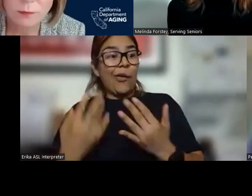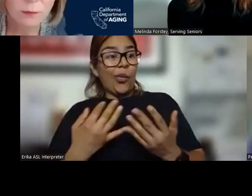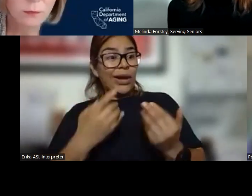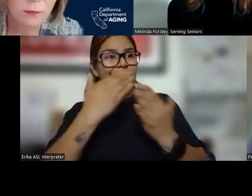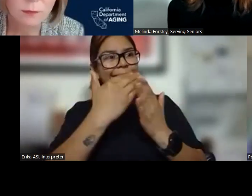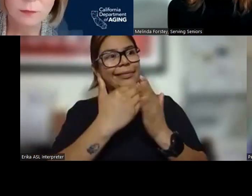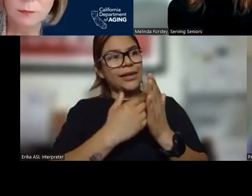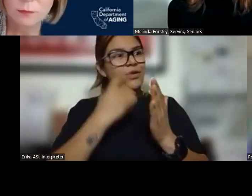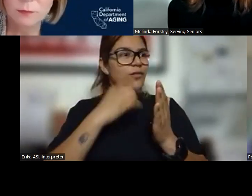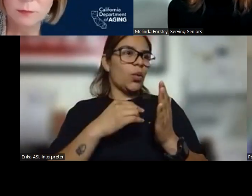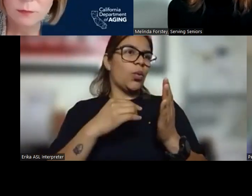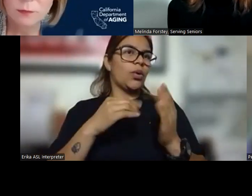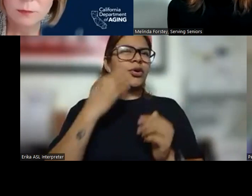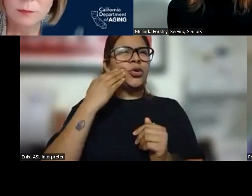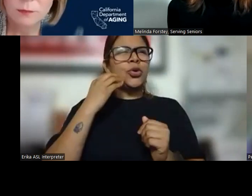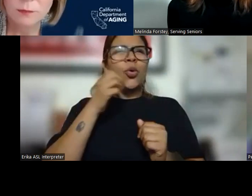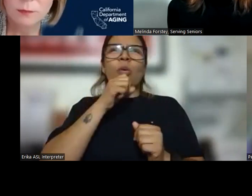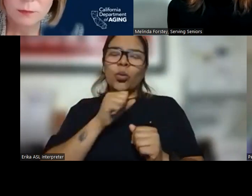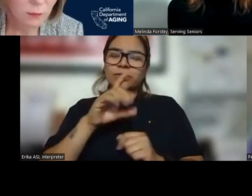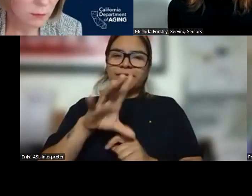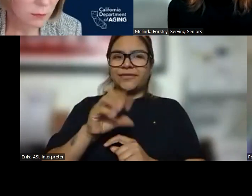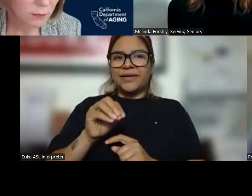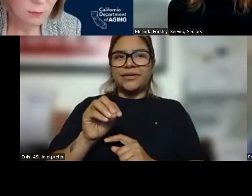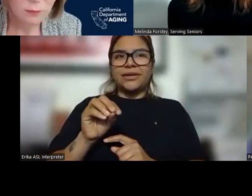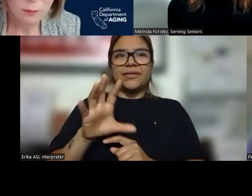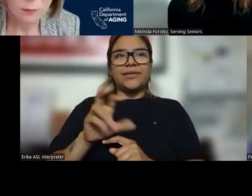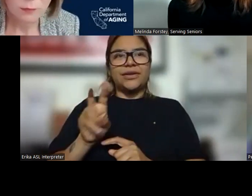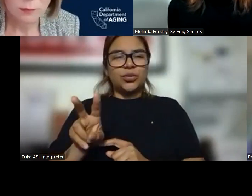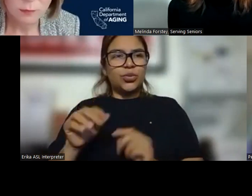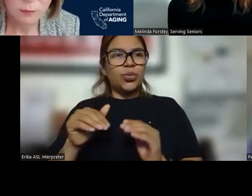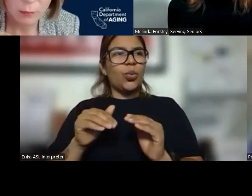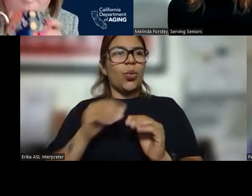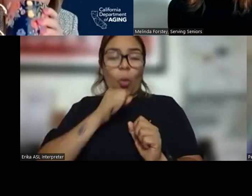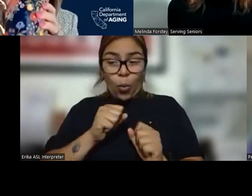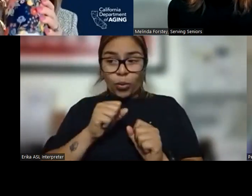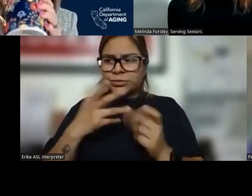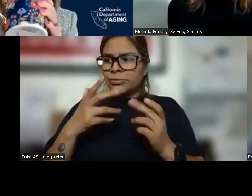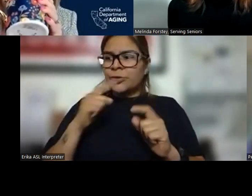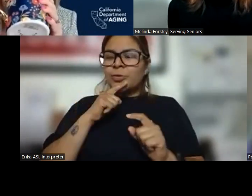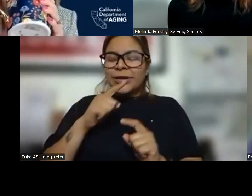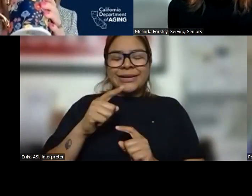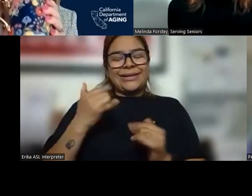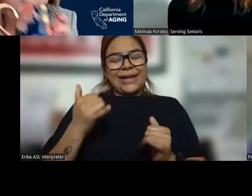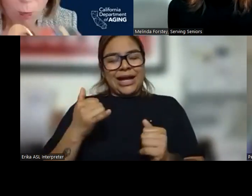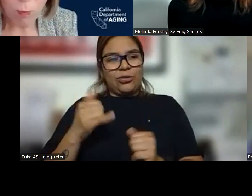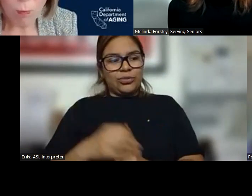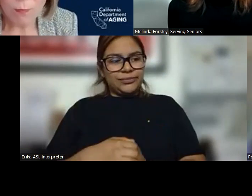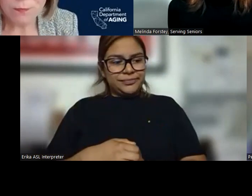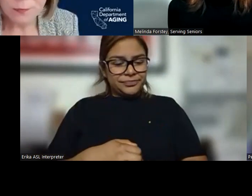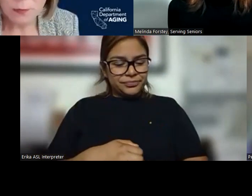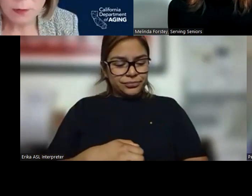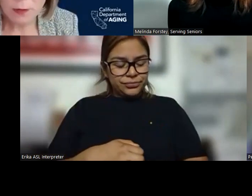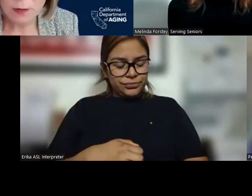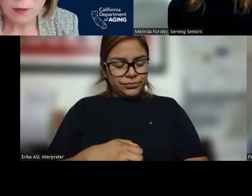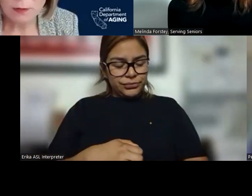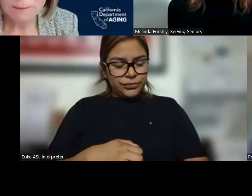over 62 or under 62, for example, the nuances or the specifics sometimes are difficult